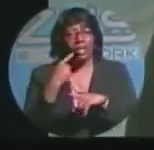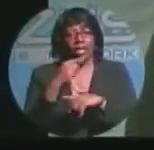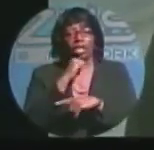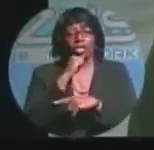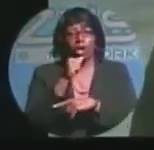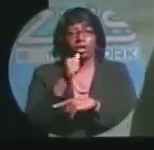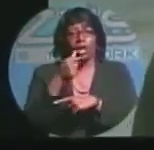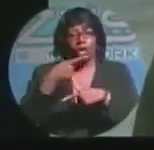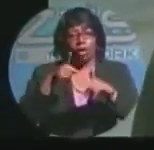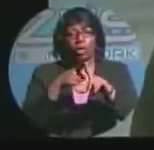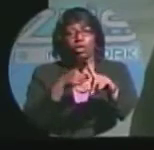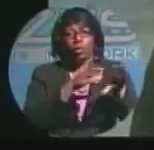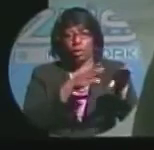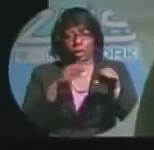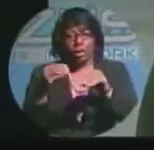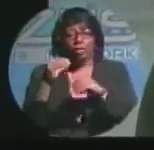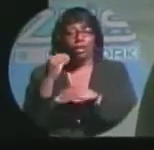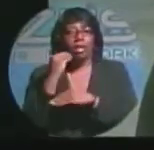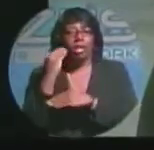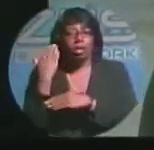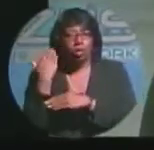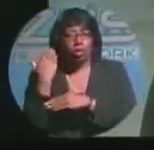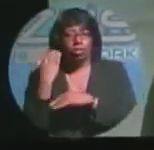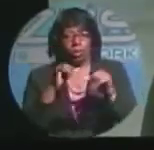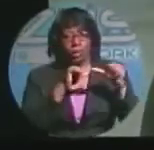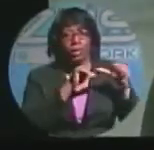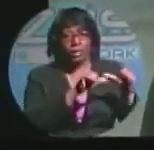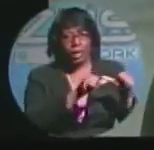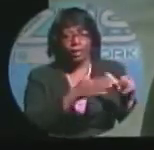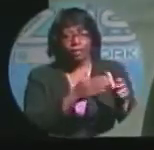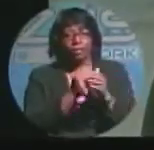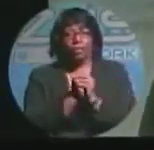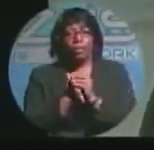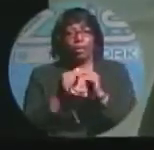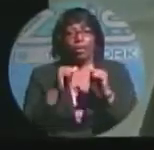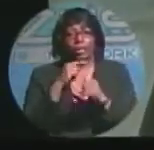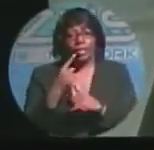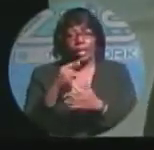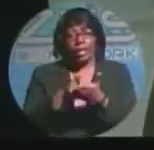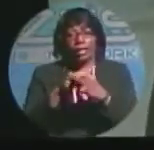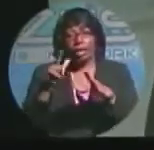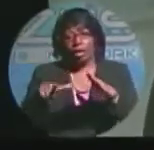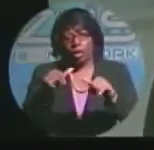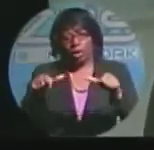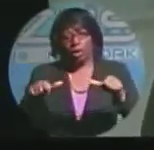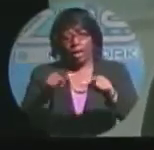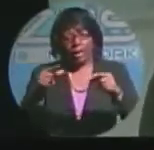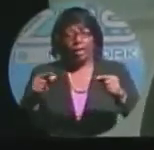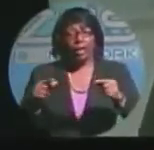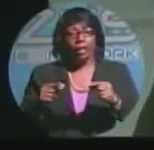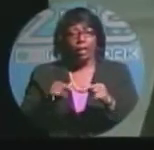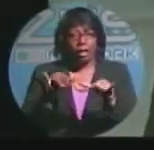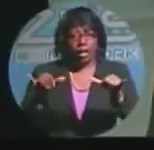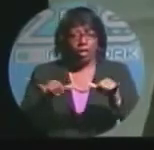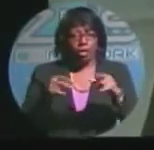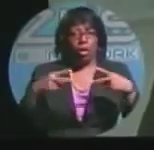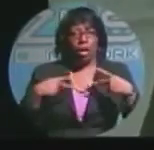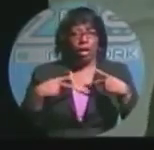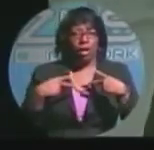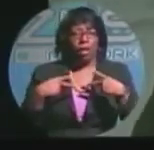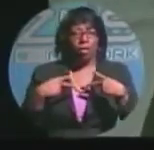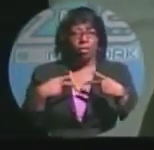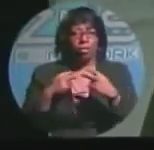It's always sad. It tells us right away here in Grand Bahama that the low-lying areas of Grand Bahama, we should have